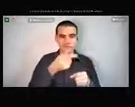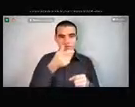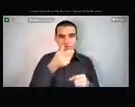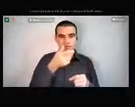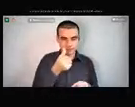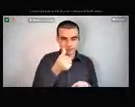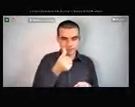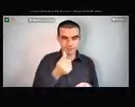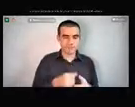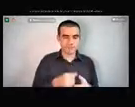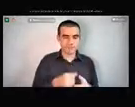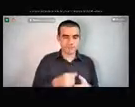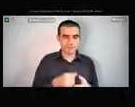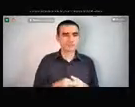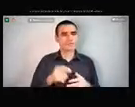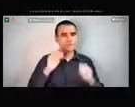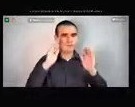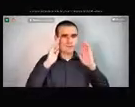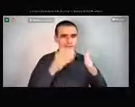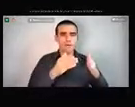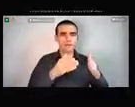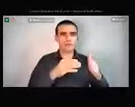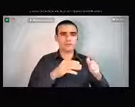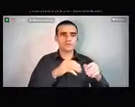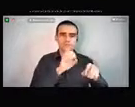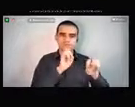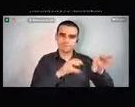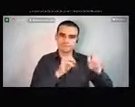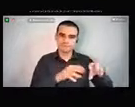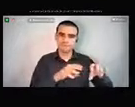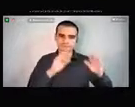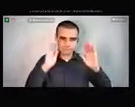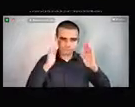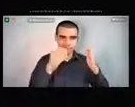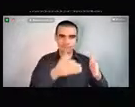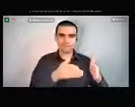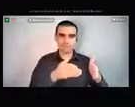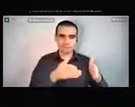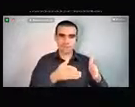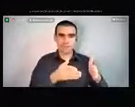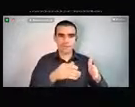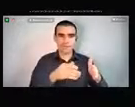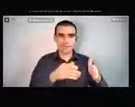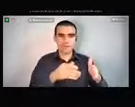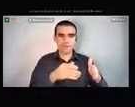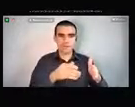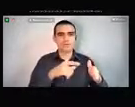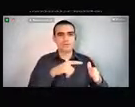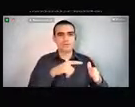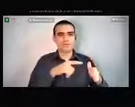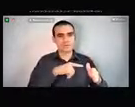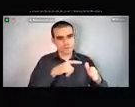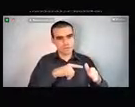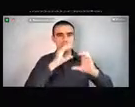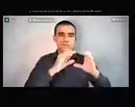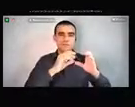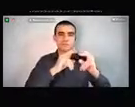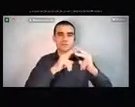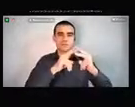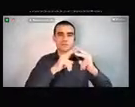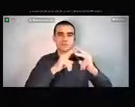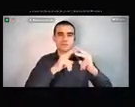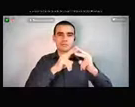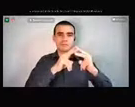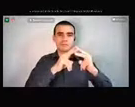capital. We will have mediated education. We have satellite communication, and the student goes